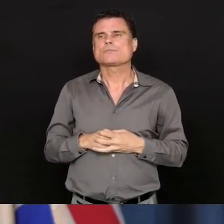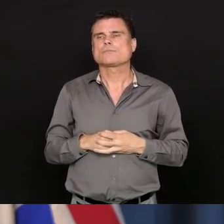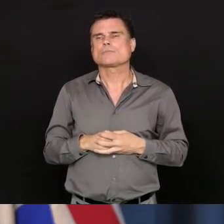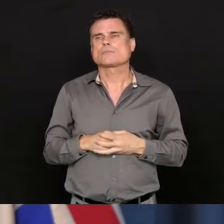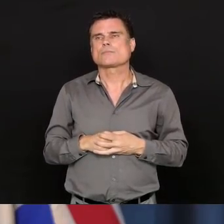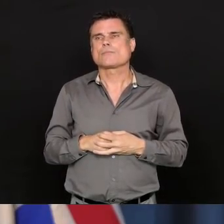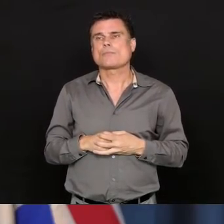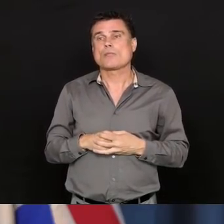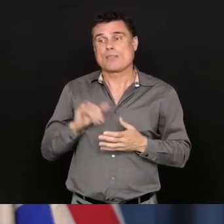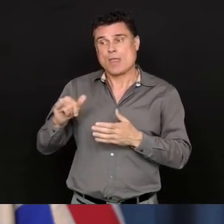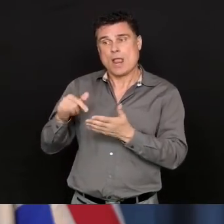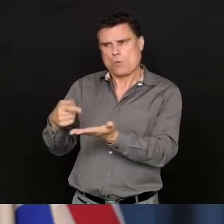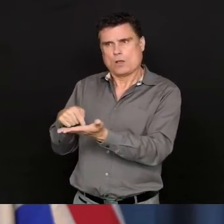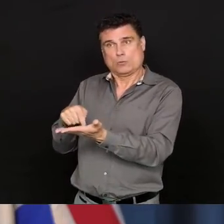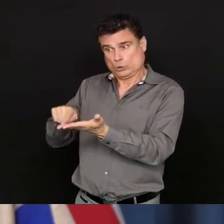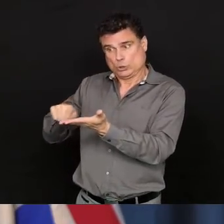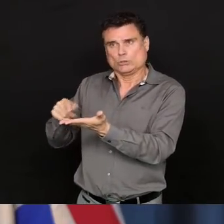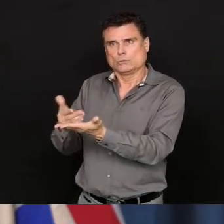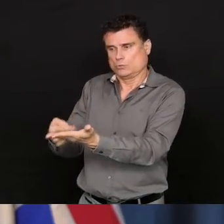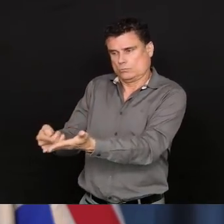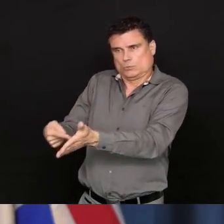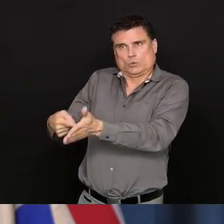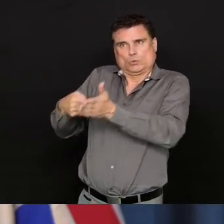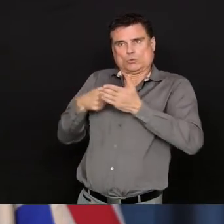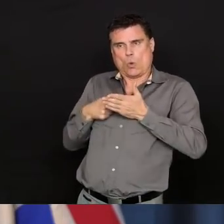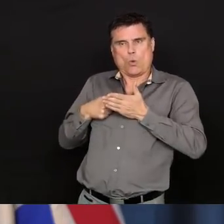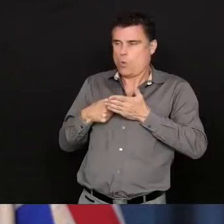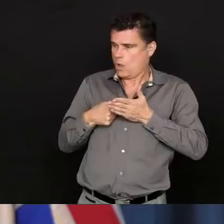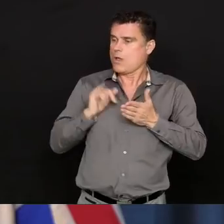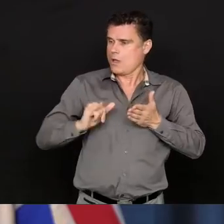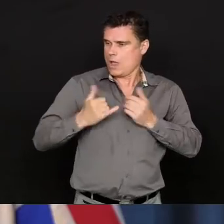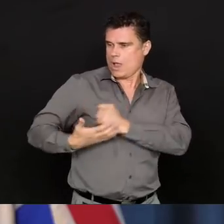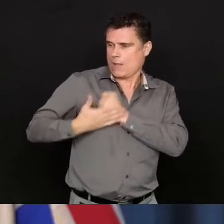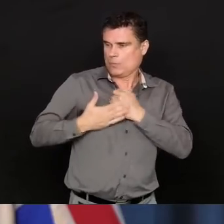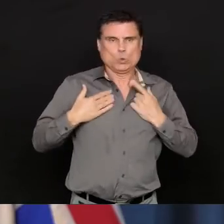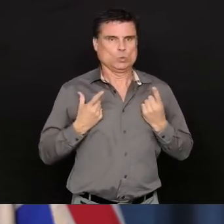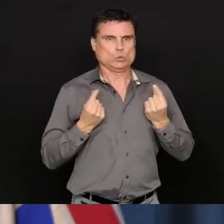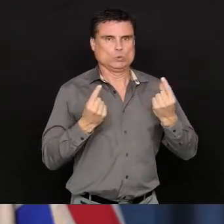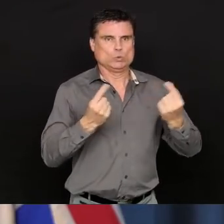it as this pandemic progresses, and whether we have second waves